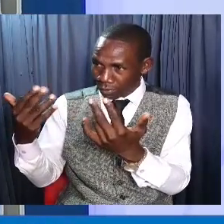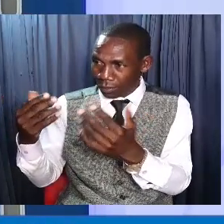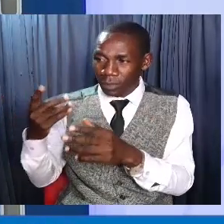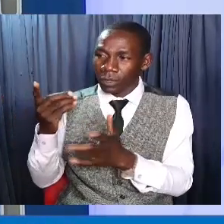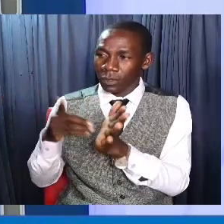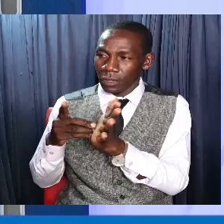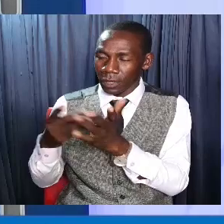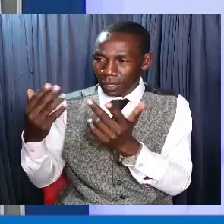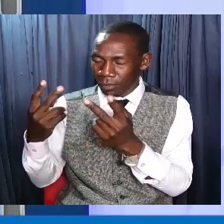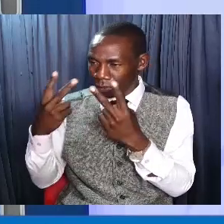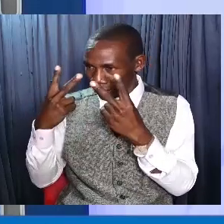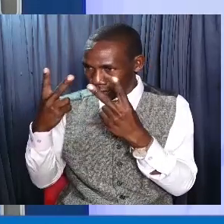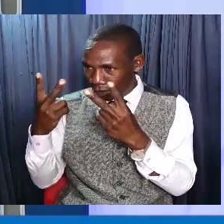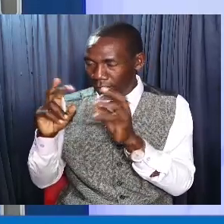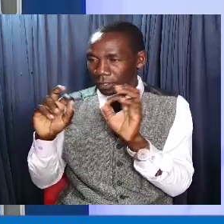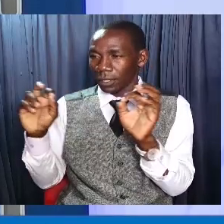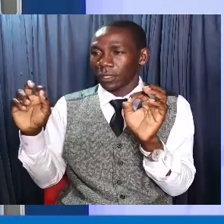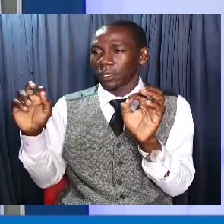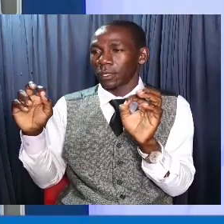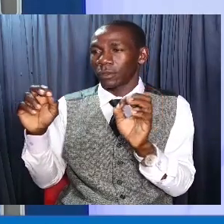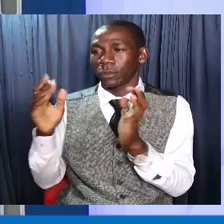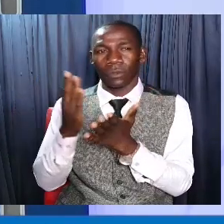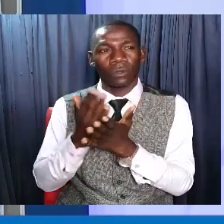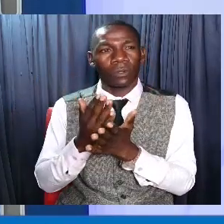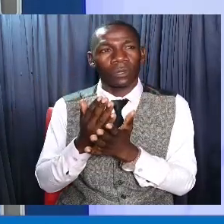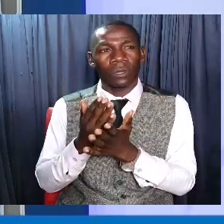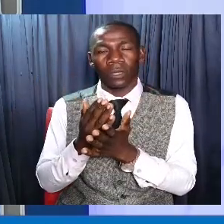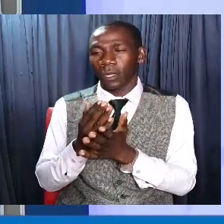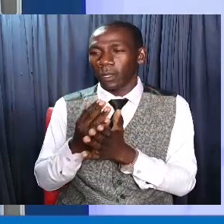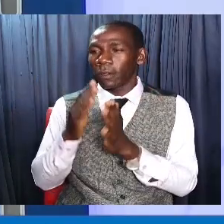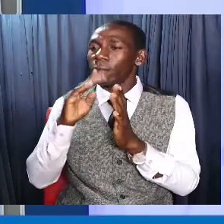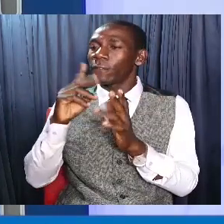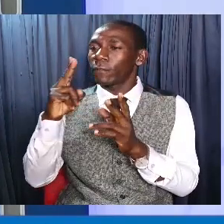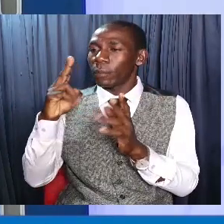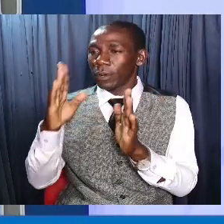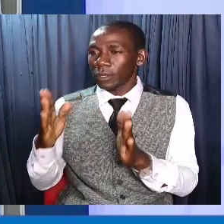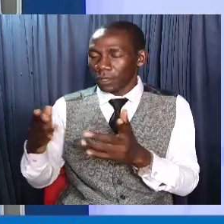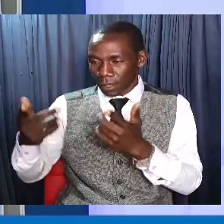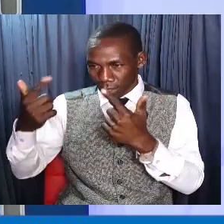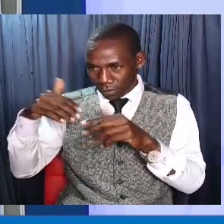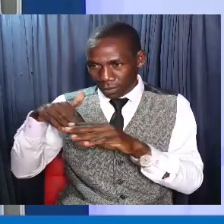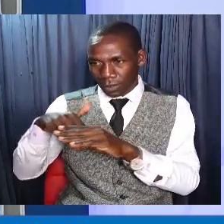doctors. They don't see anything truly.